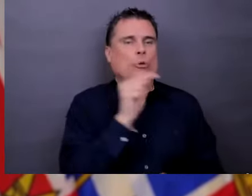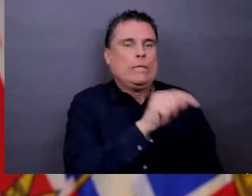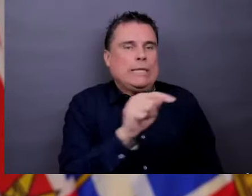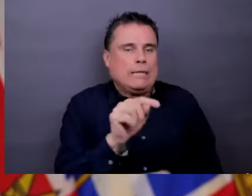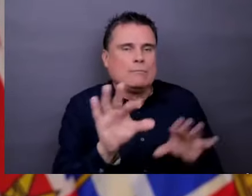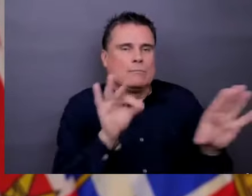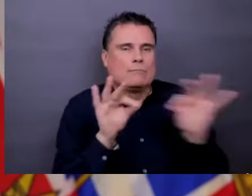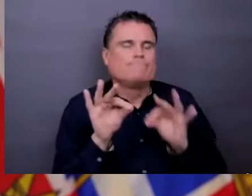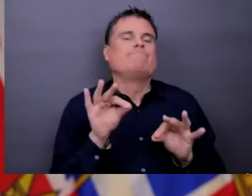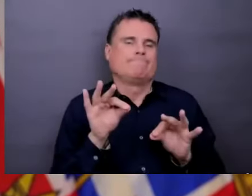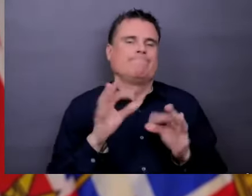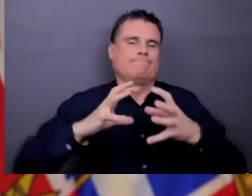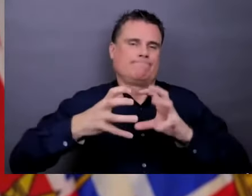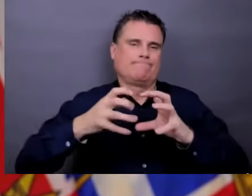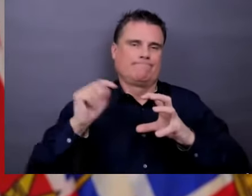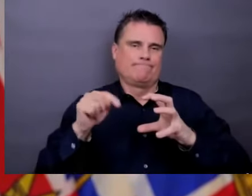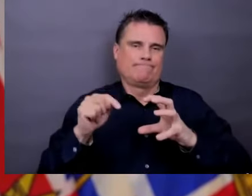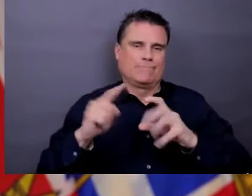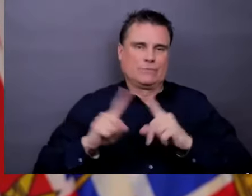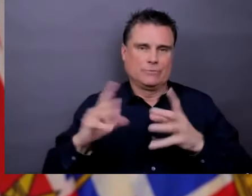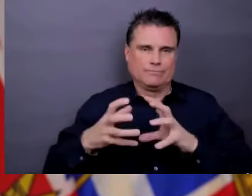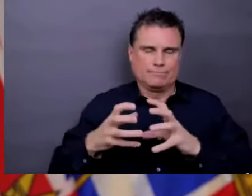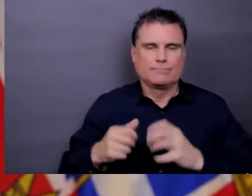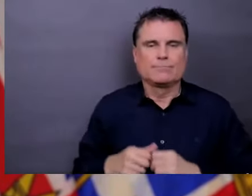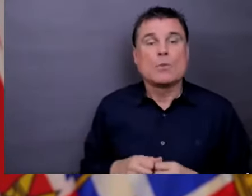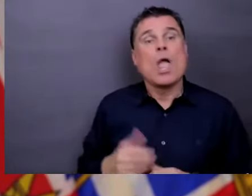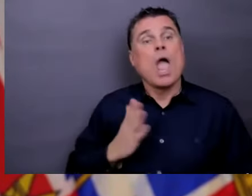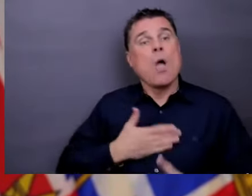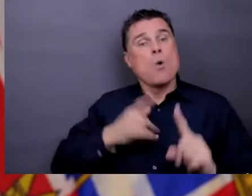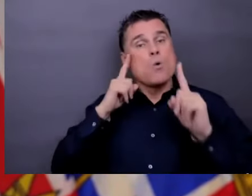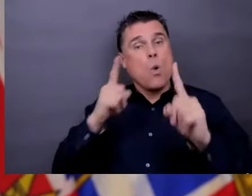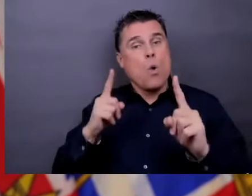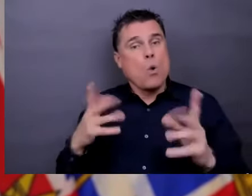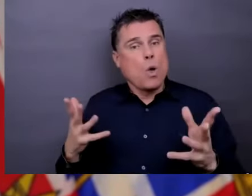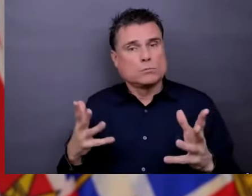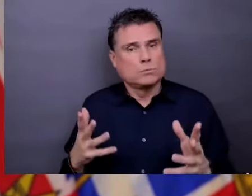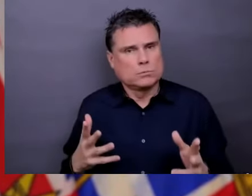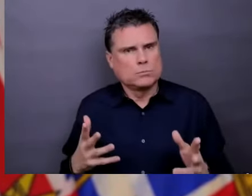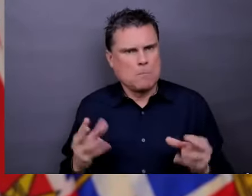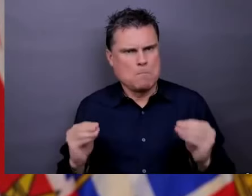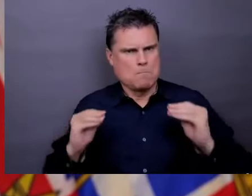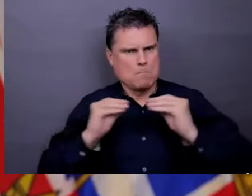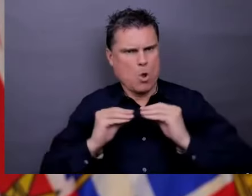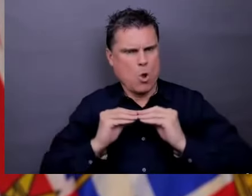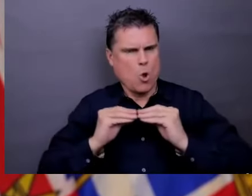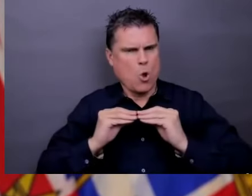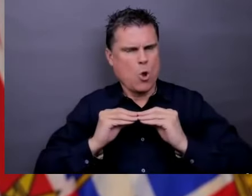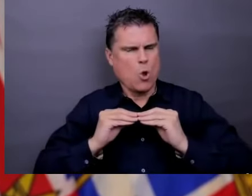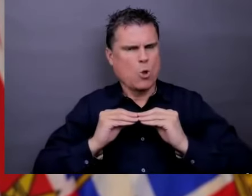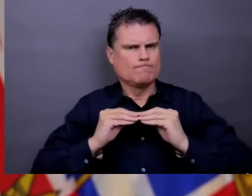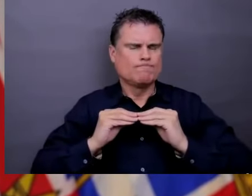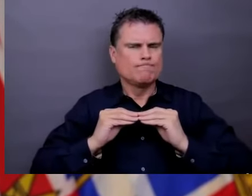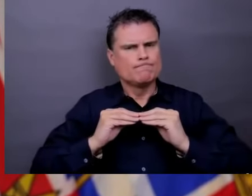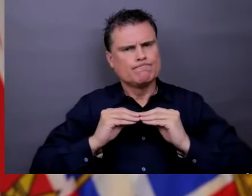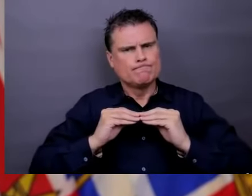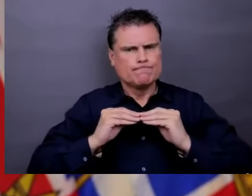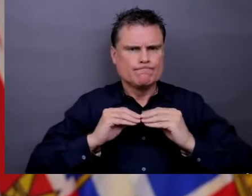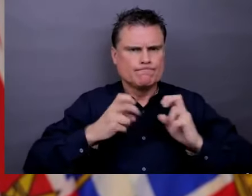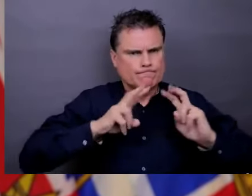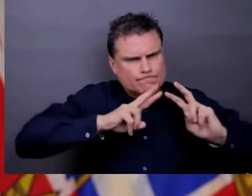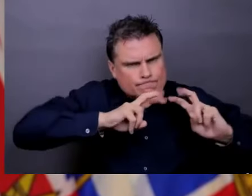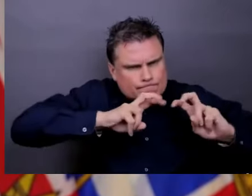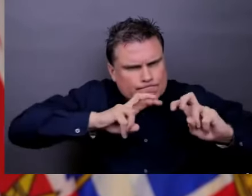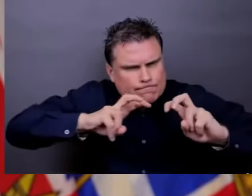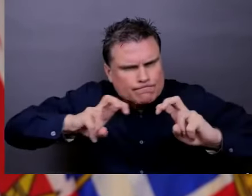as many of if not all of the positives, with at least the screening test, and then doing